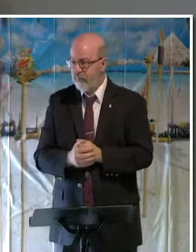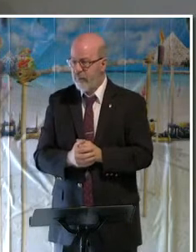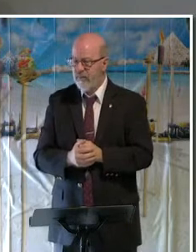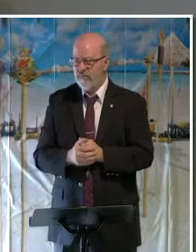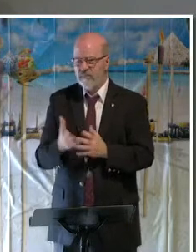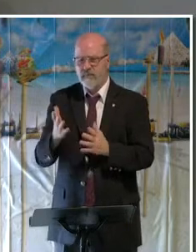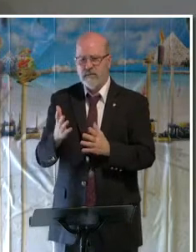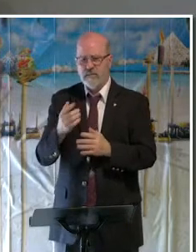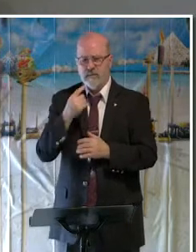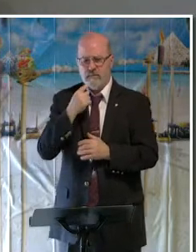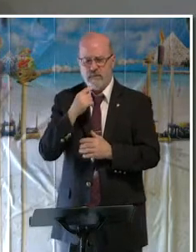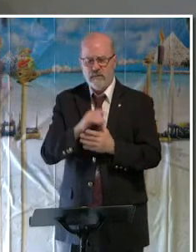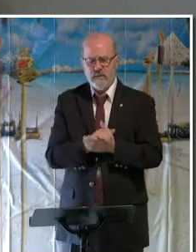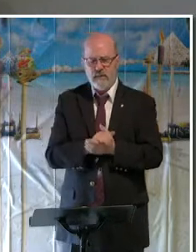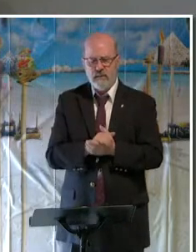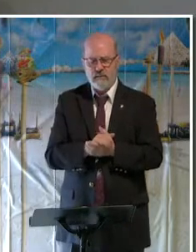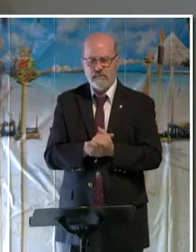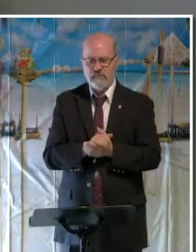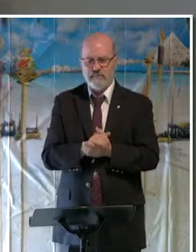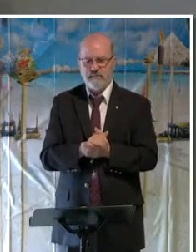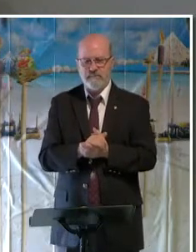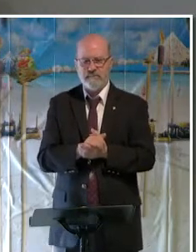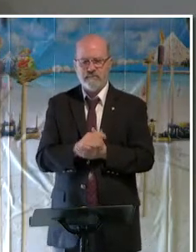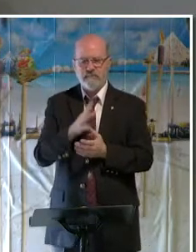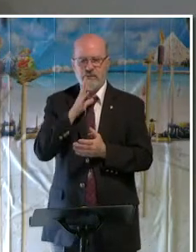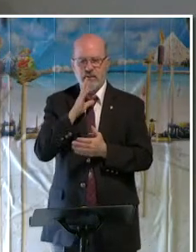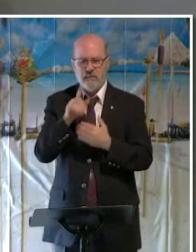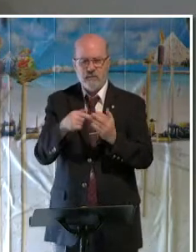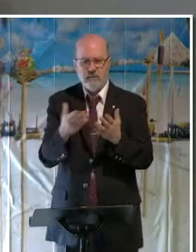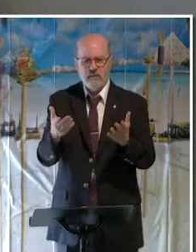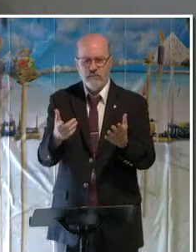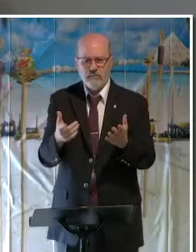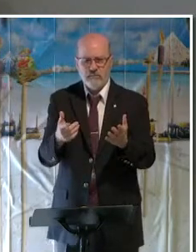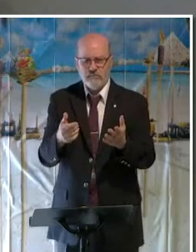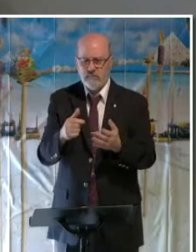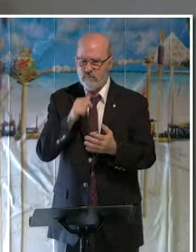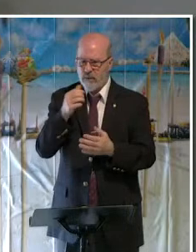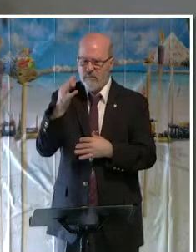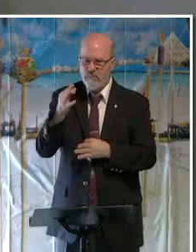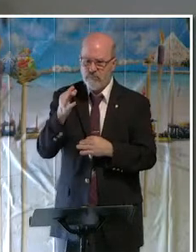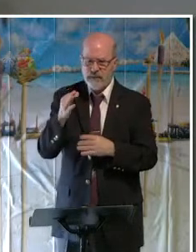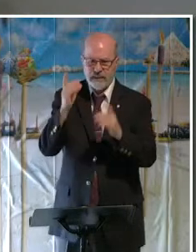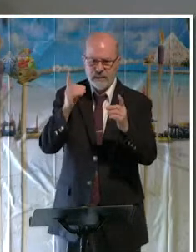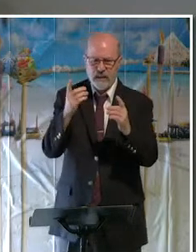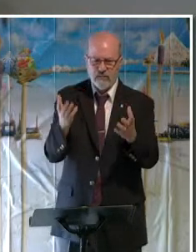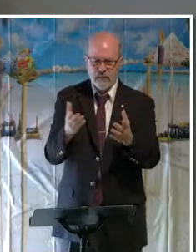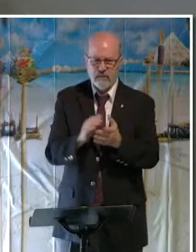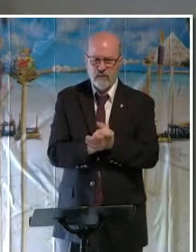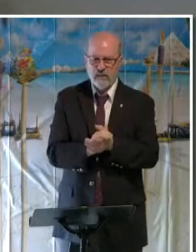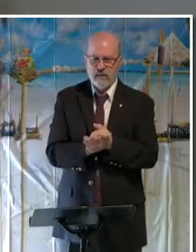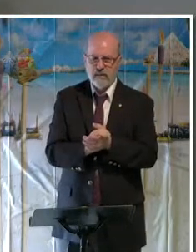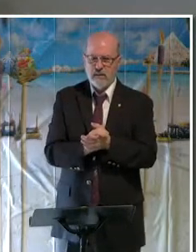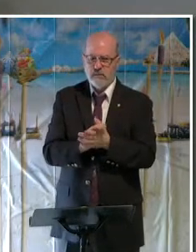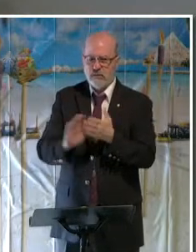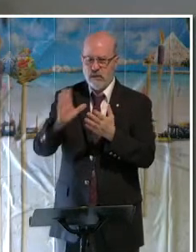the way, can I just make mention of something to you? And I'm not preaching doctrine here. So college students, take it easy on